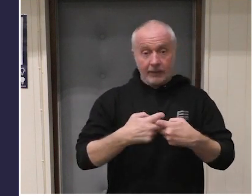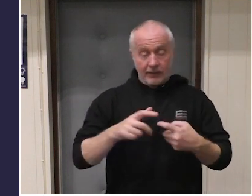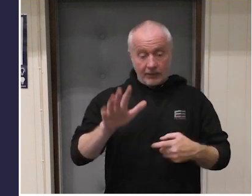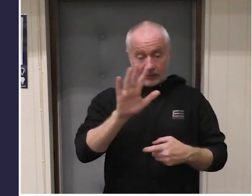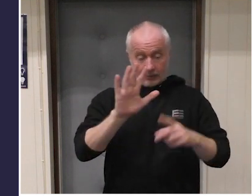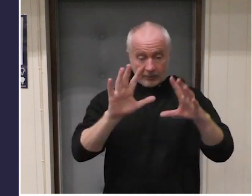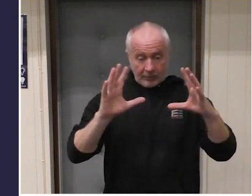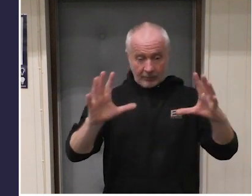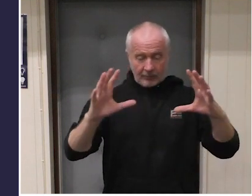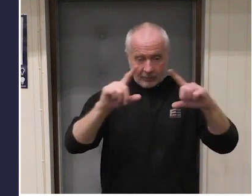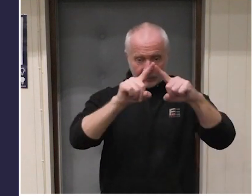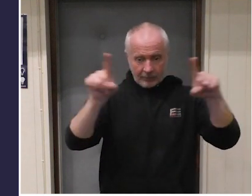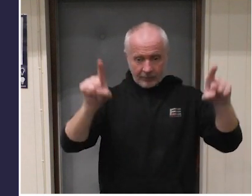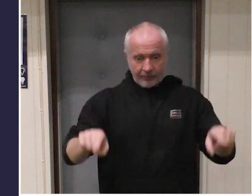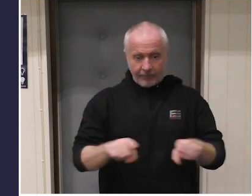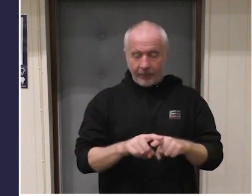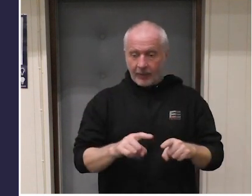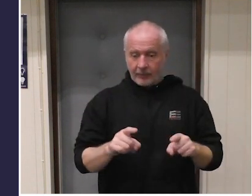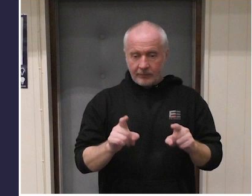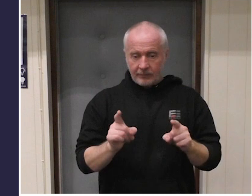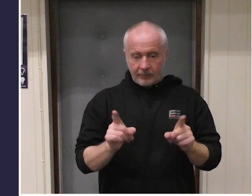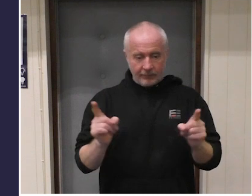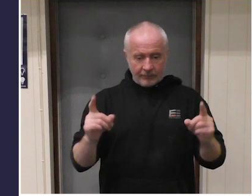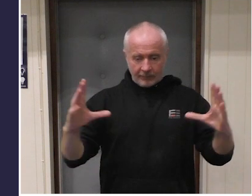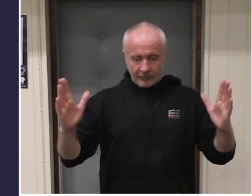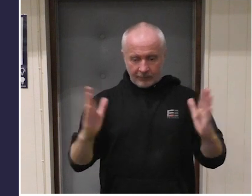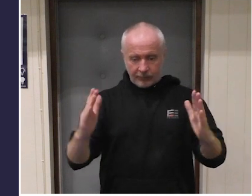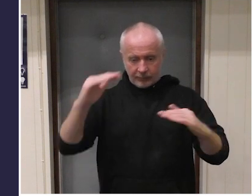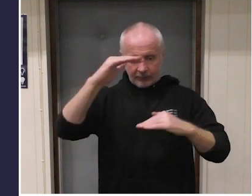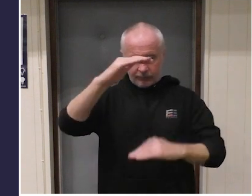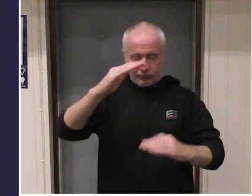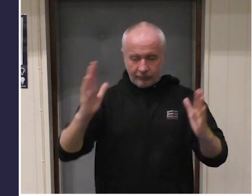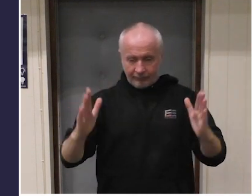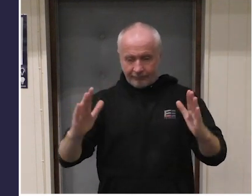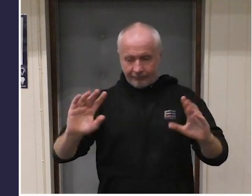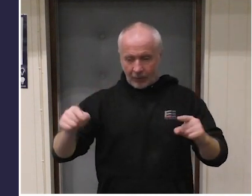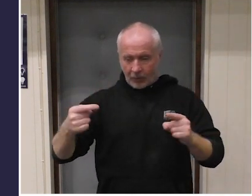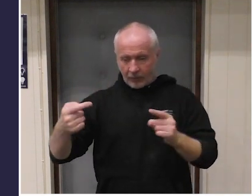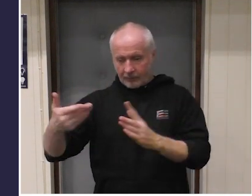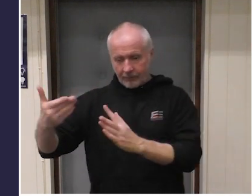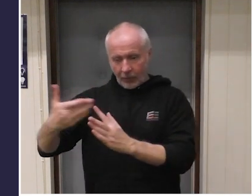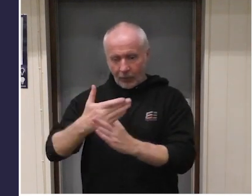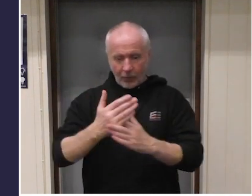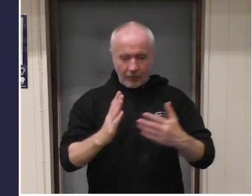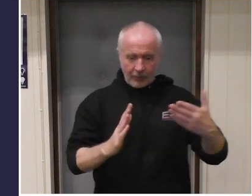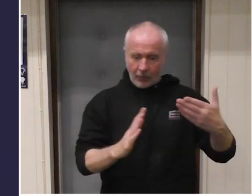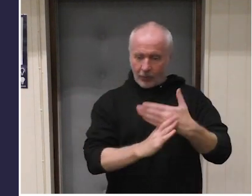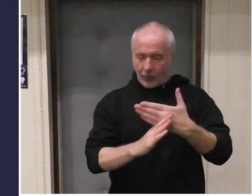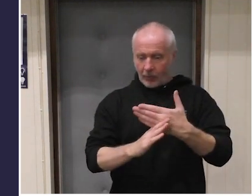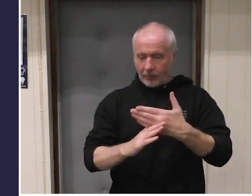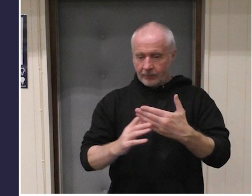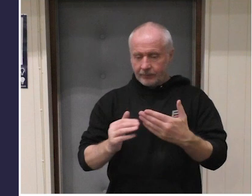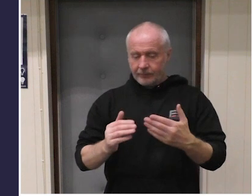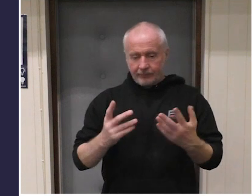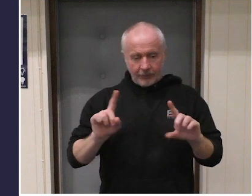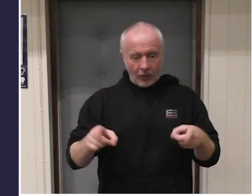there's no flow of energy inside or outside, or no matter can pass between. The first law of thermodynamics says the energy of the system